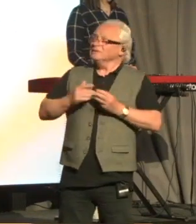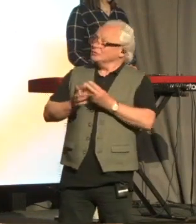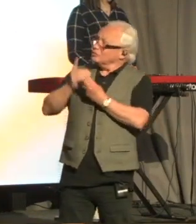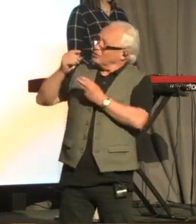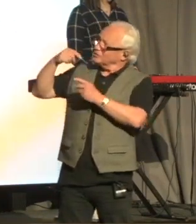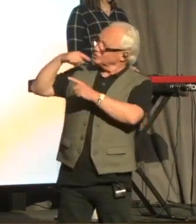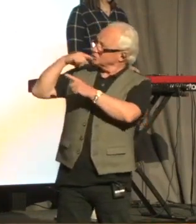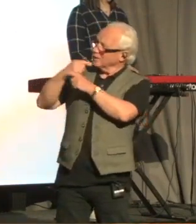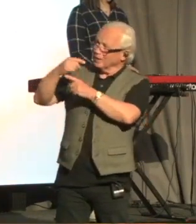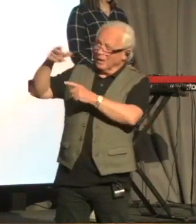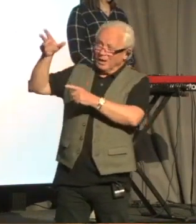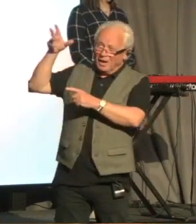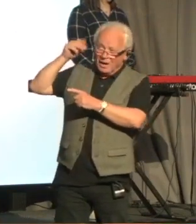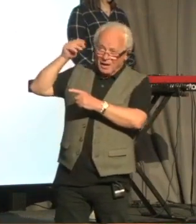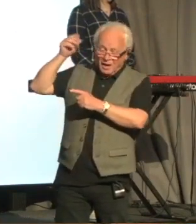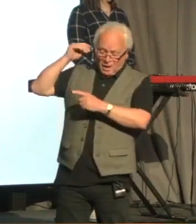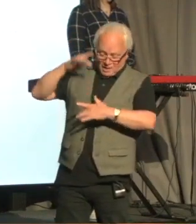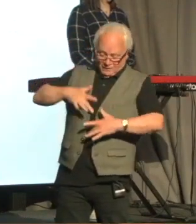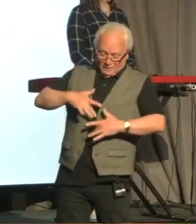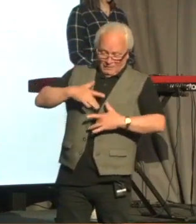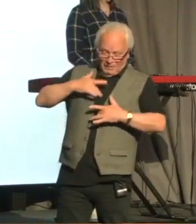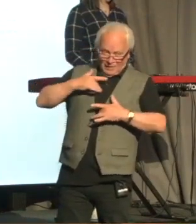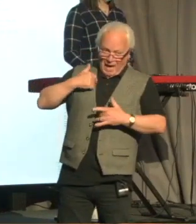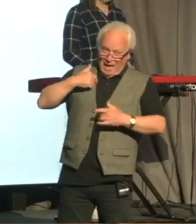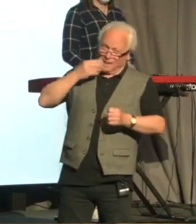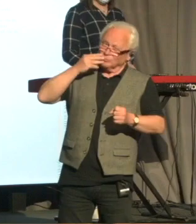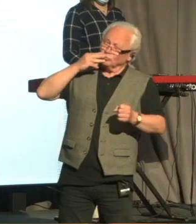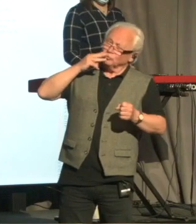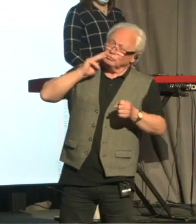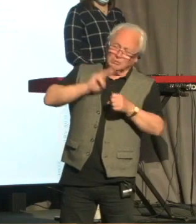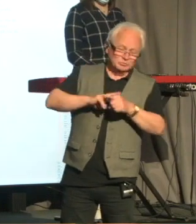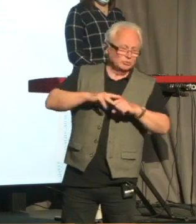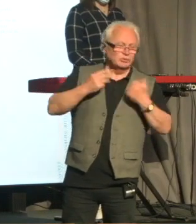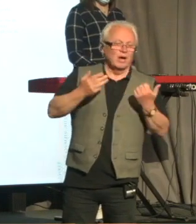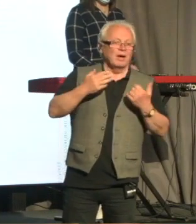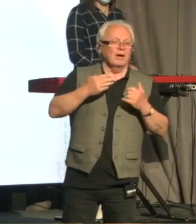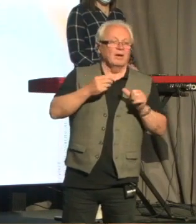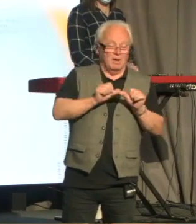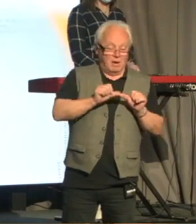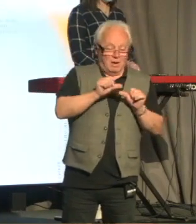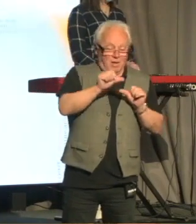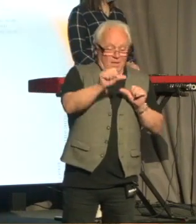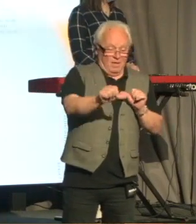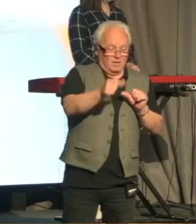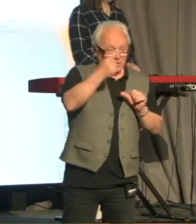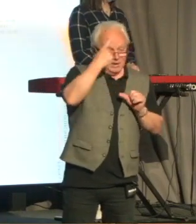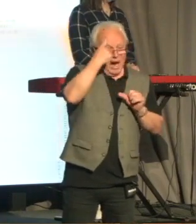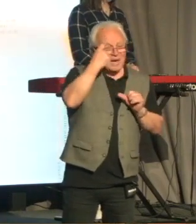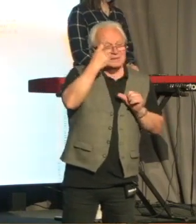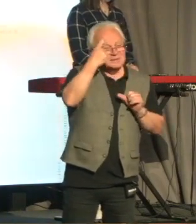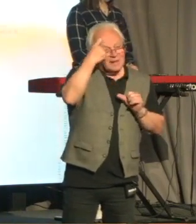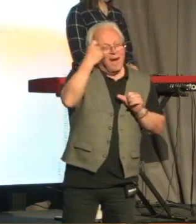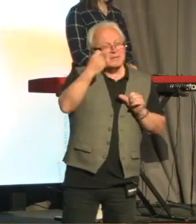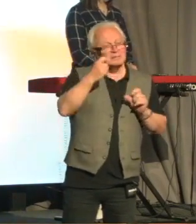I promise you, in the next few moments, you can just come to him.